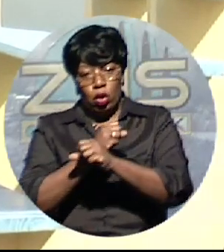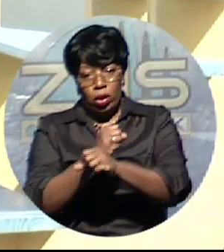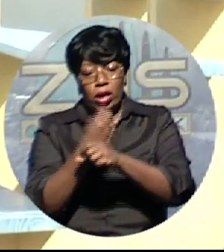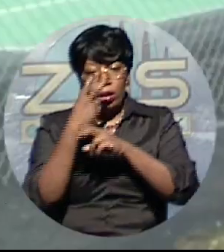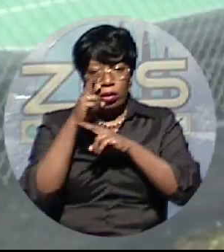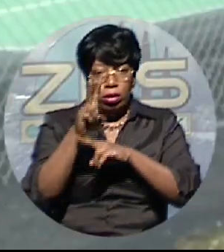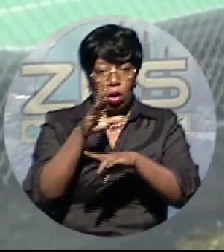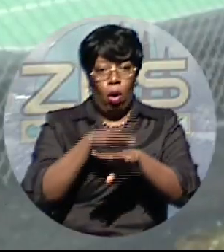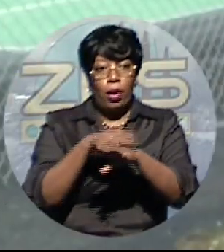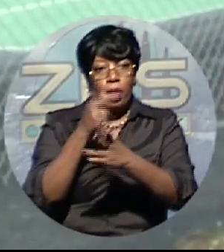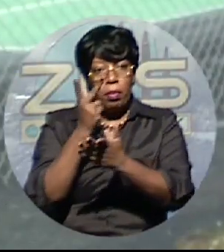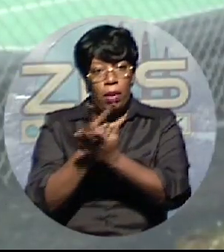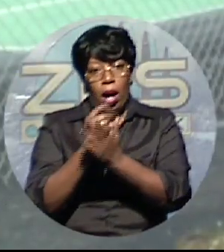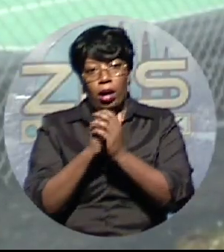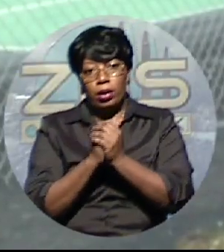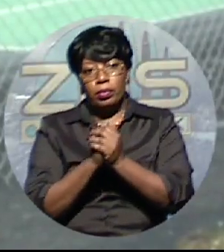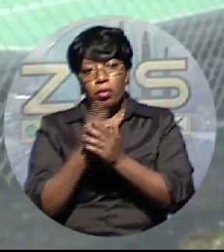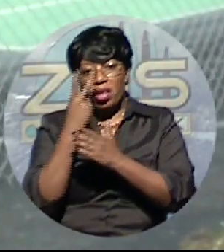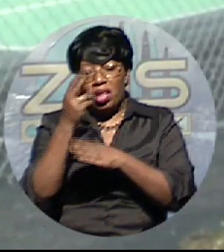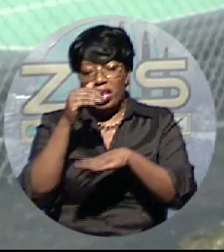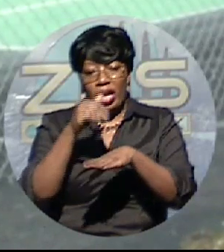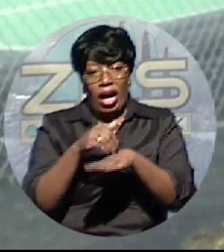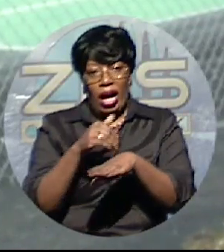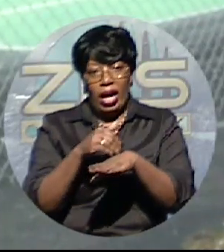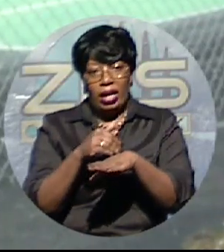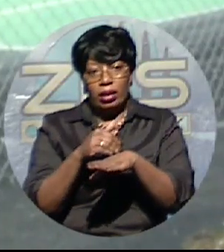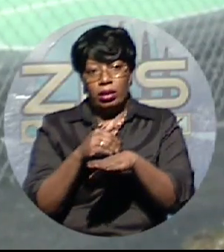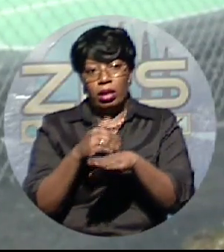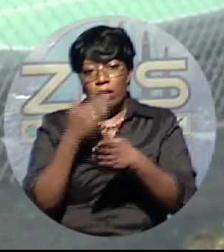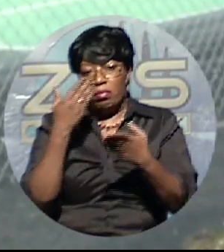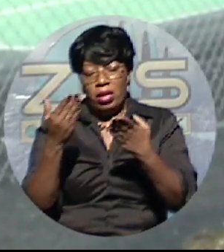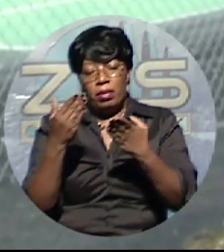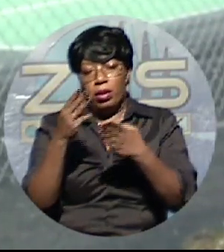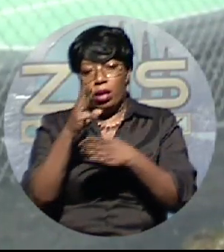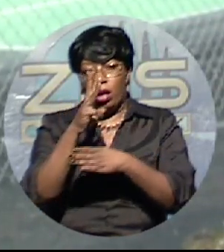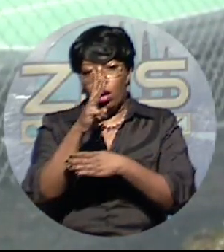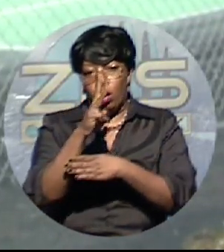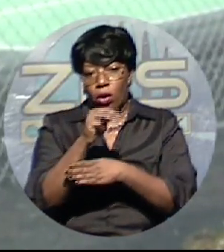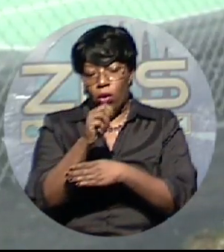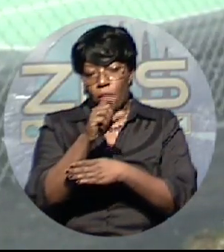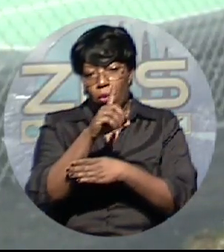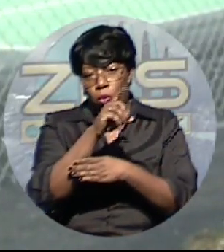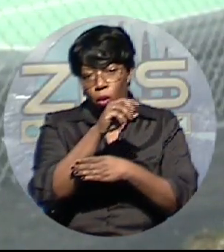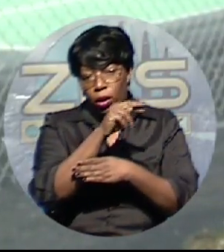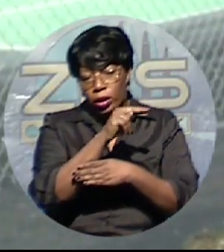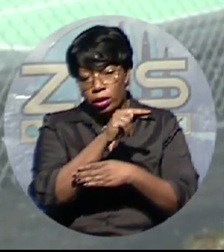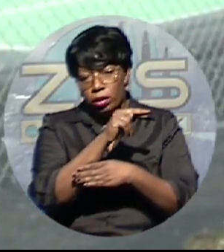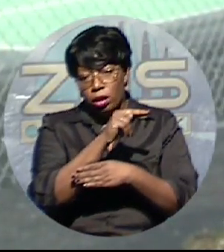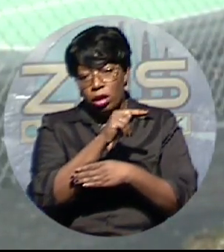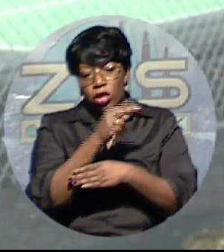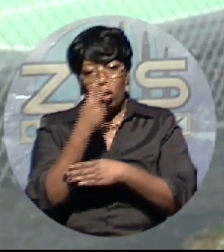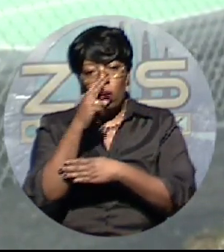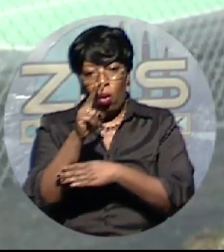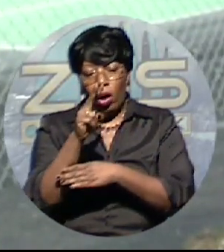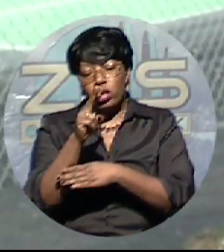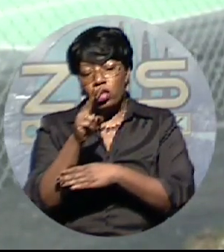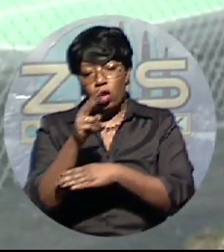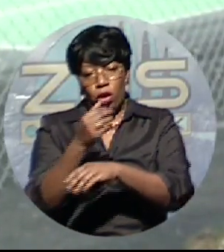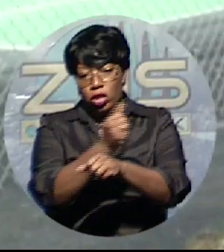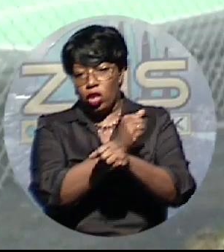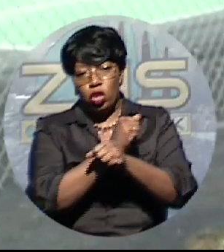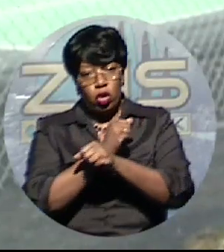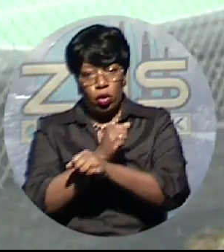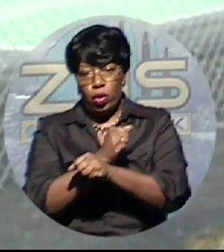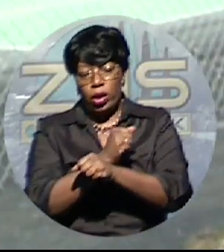on this park. We ought to look at perhaps having our wardens to man these places, to act as security